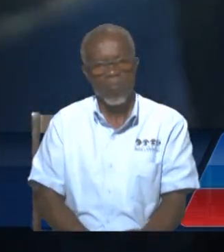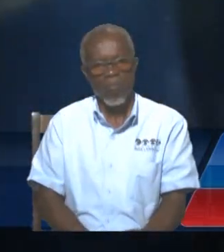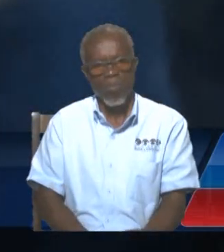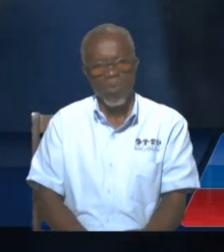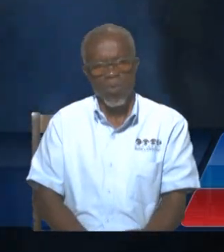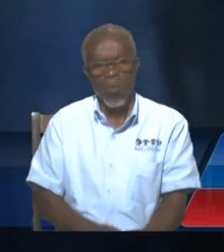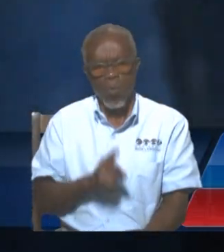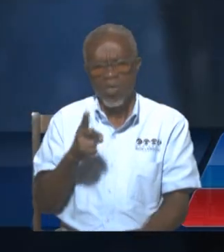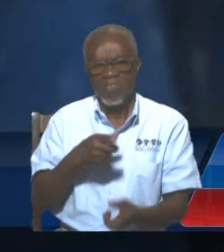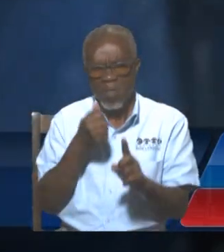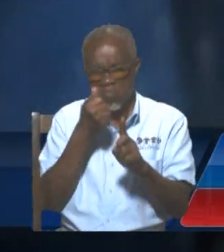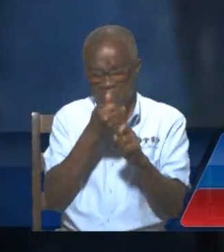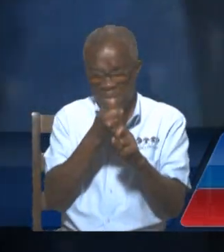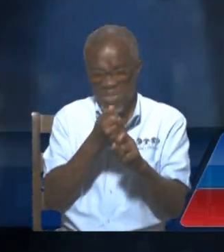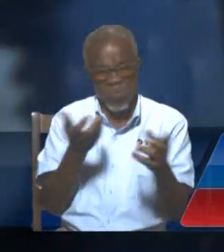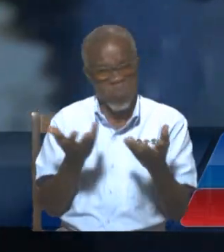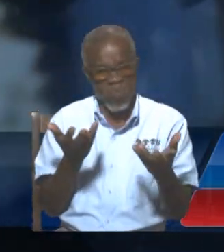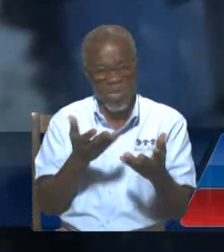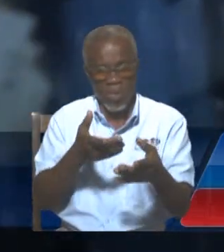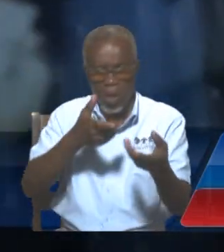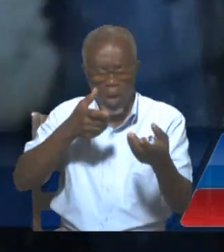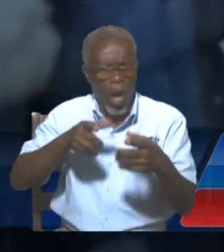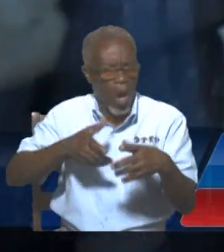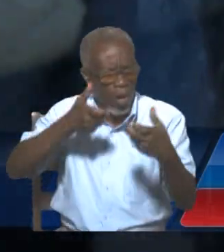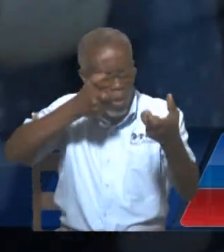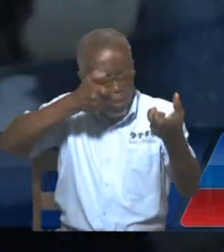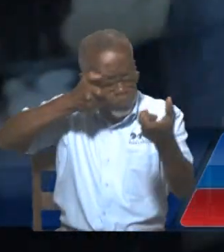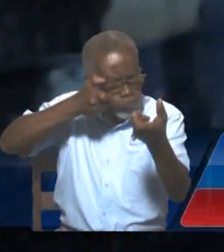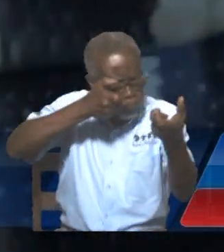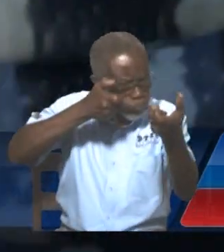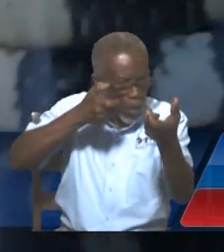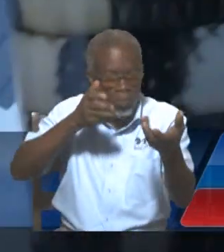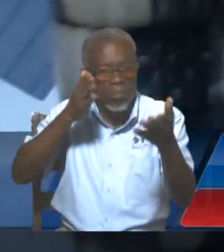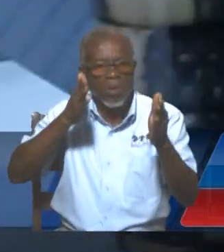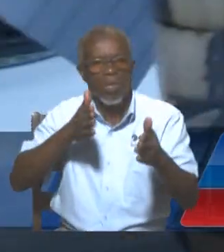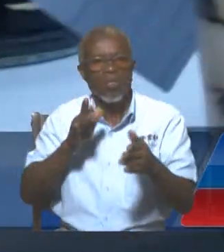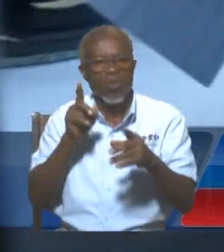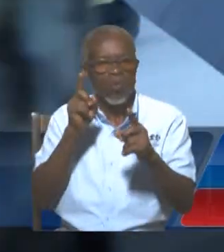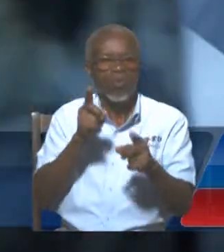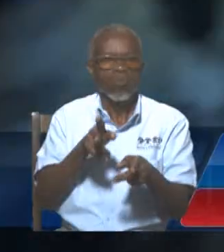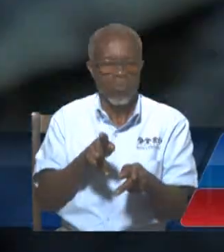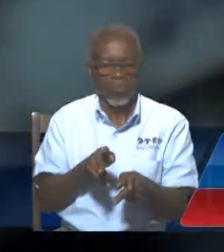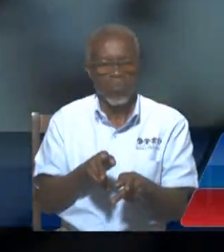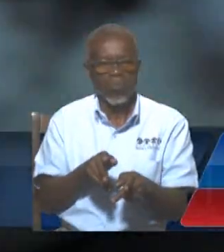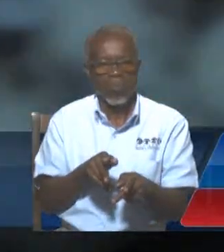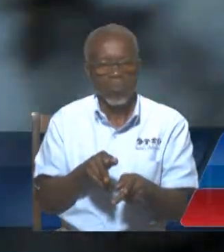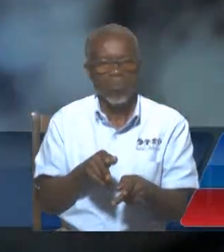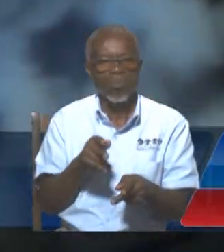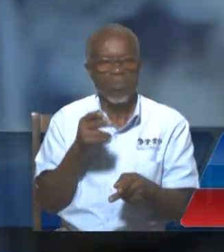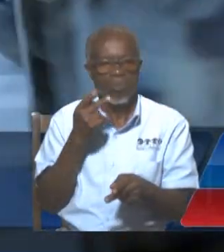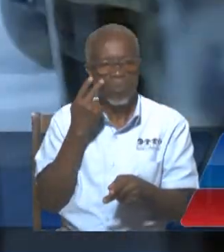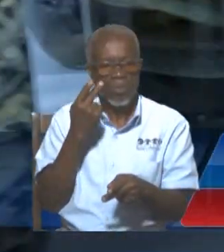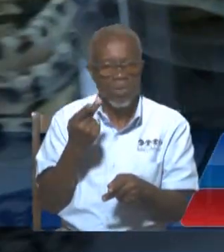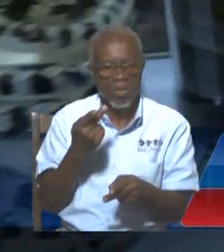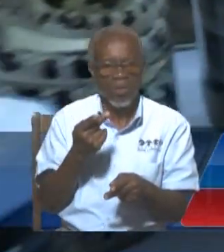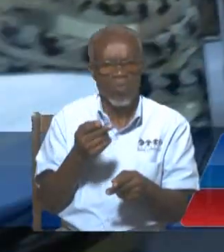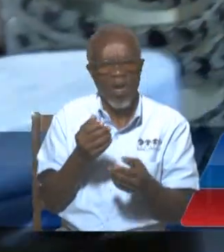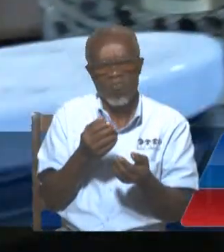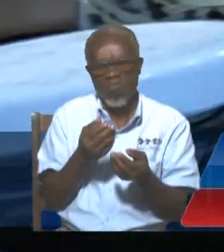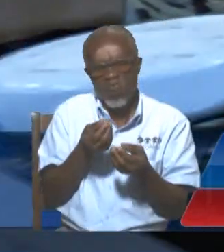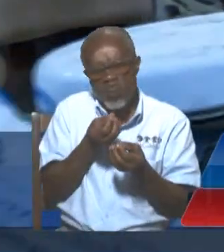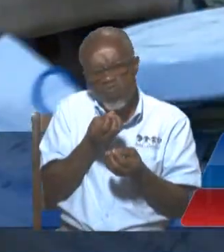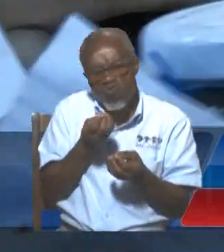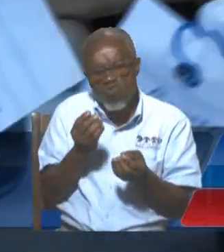hunting. Although laws exist to regulate safe hunting, enforcement remains an issue due to a shortage of game wardens,